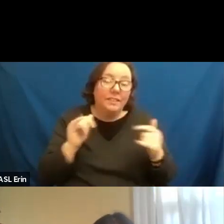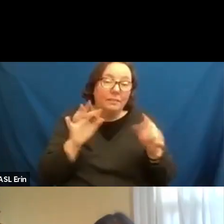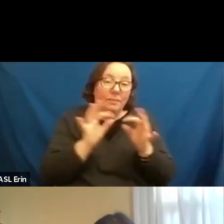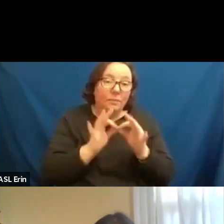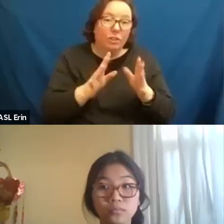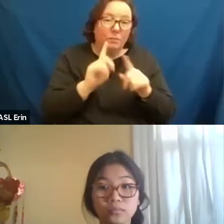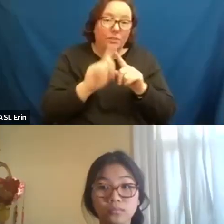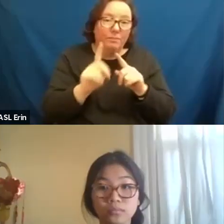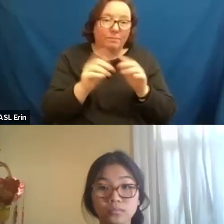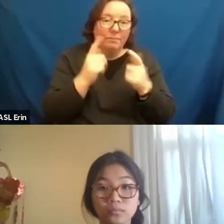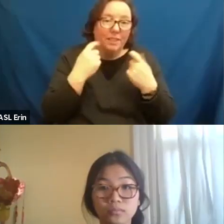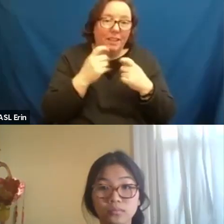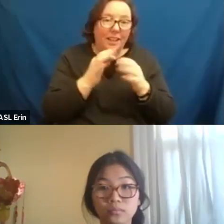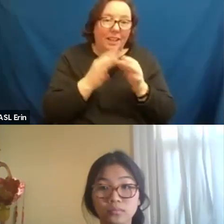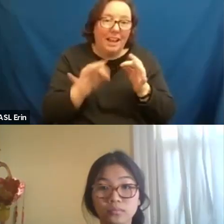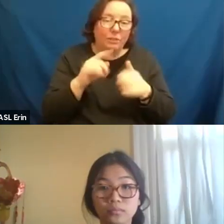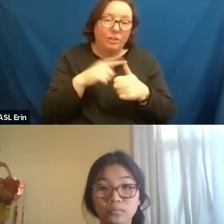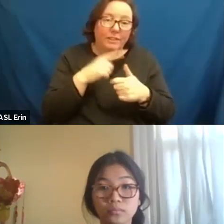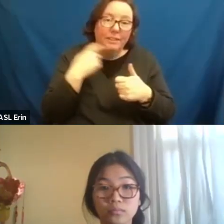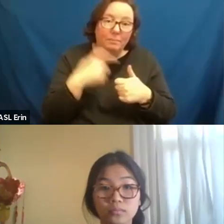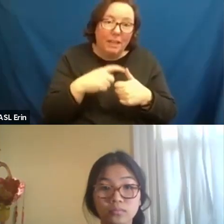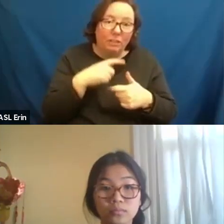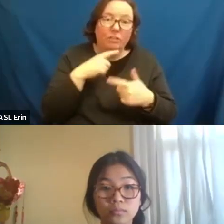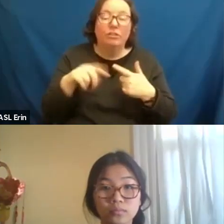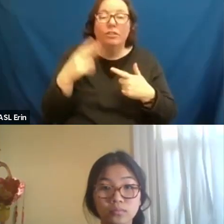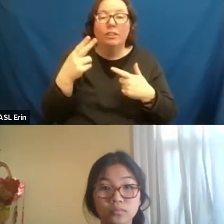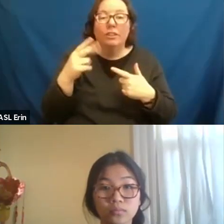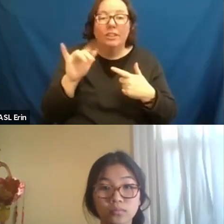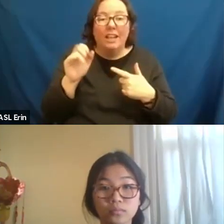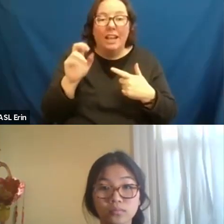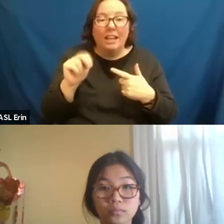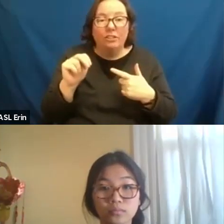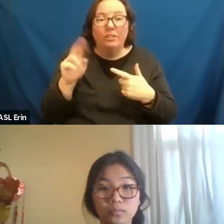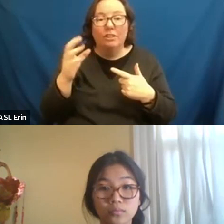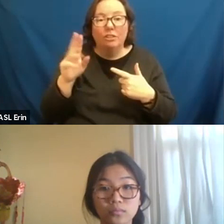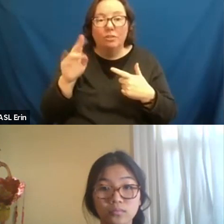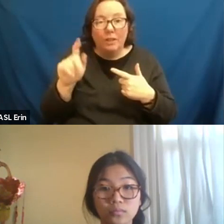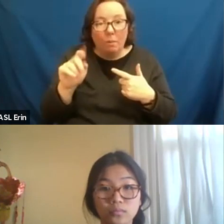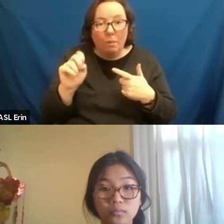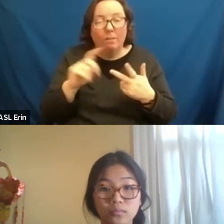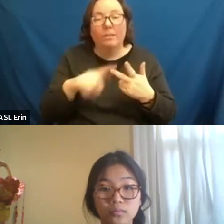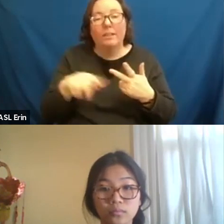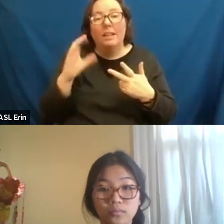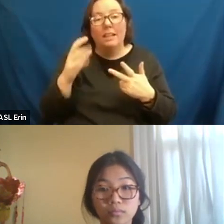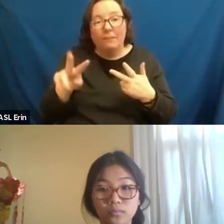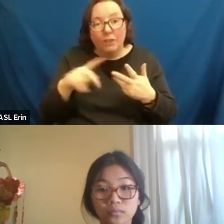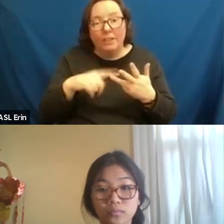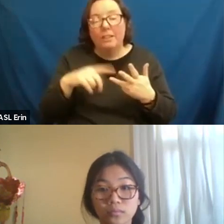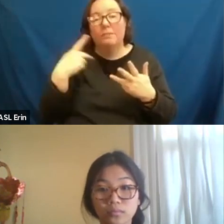evening in Spanish, Haitian Creole, Cape Verdean, Portuguese, Cantonese,